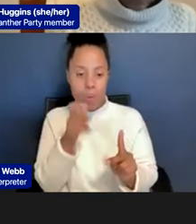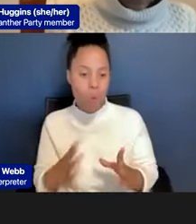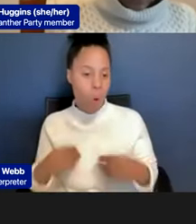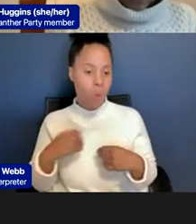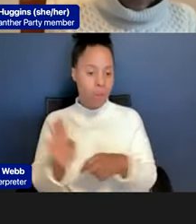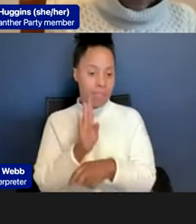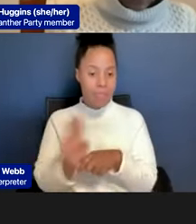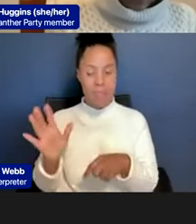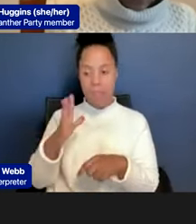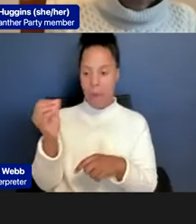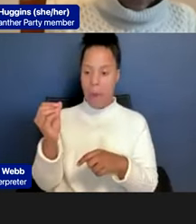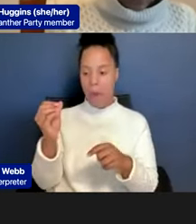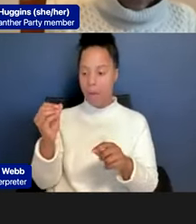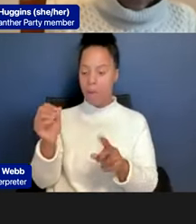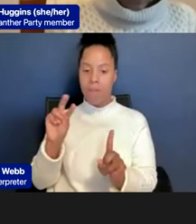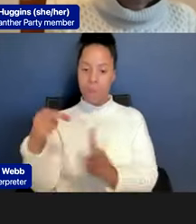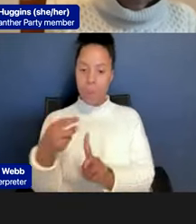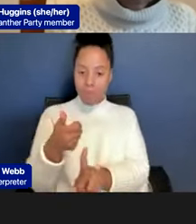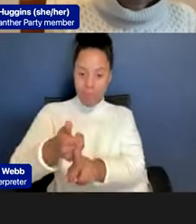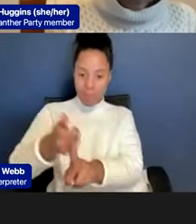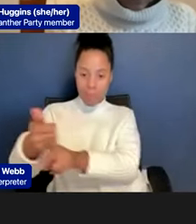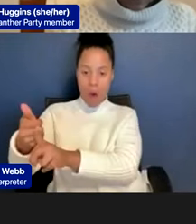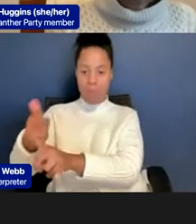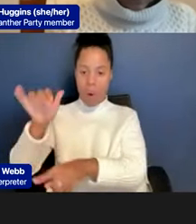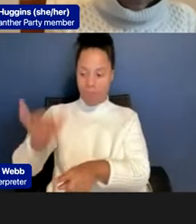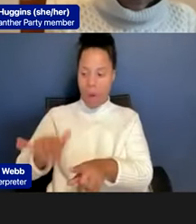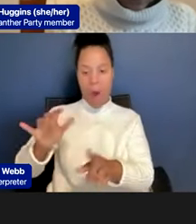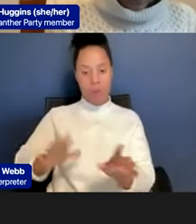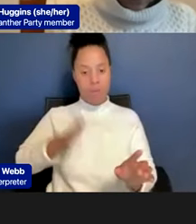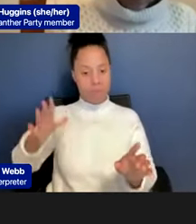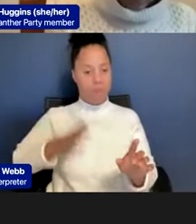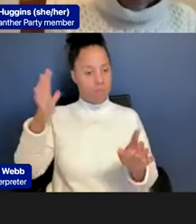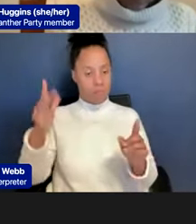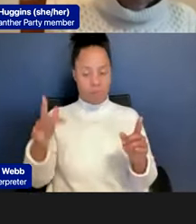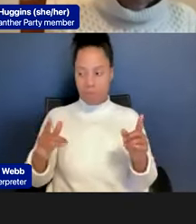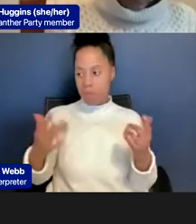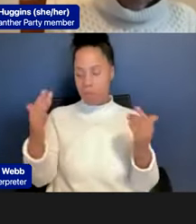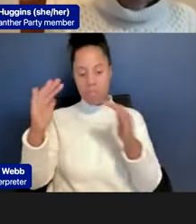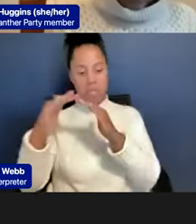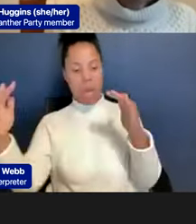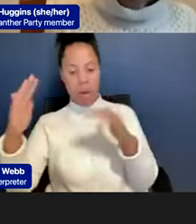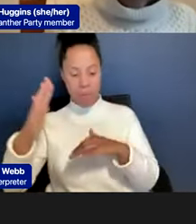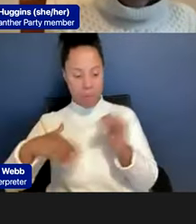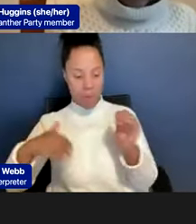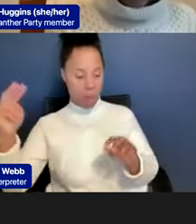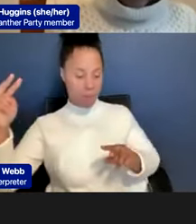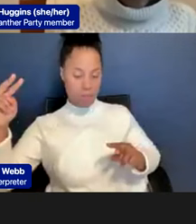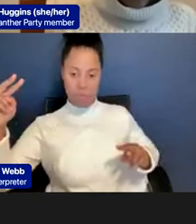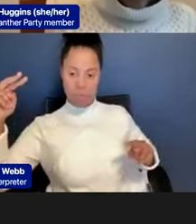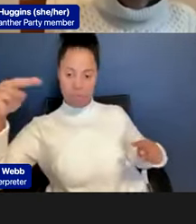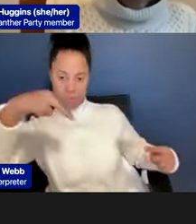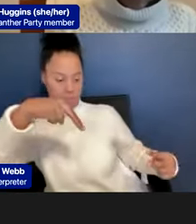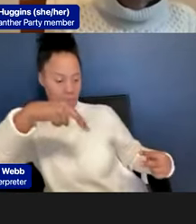themselves on that scale as opposed to who are these so-called radical organizers who are trying to tell us about how